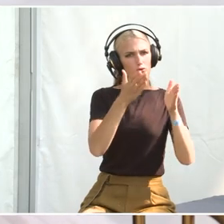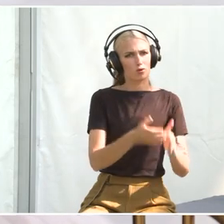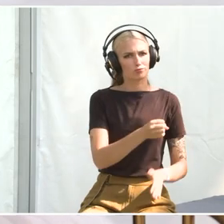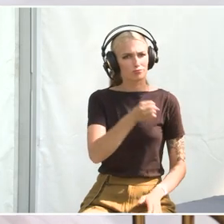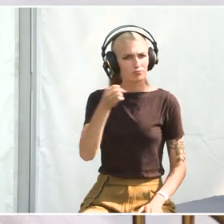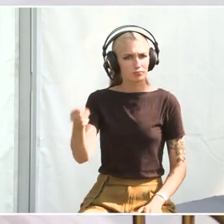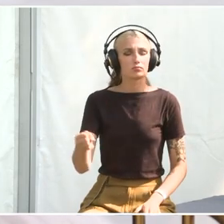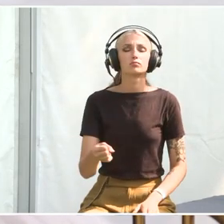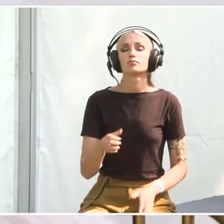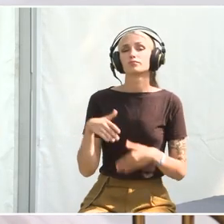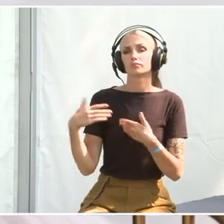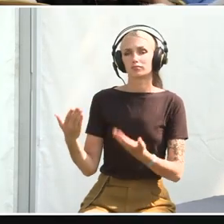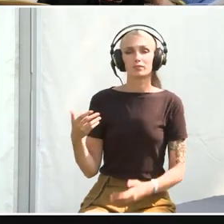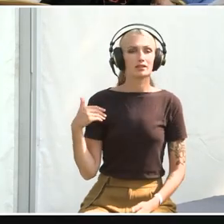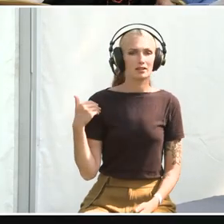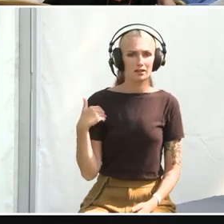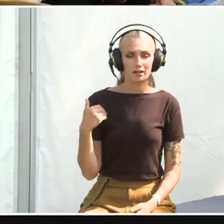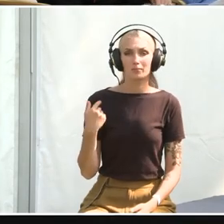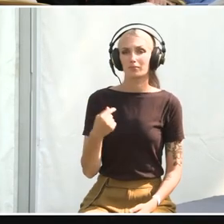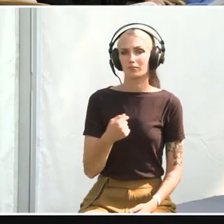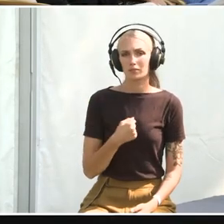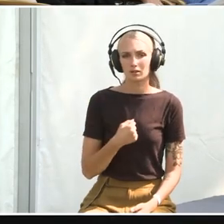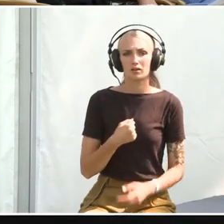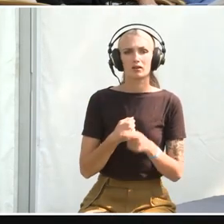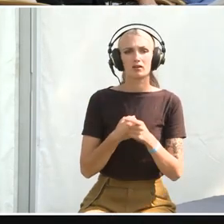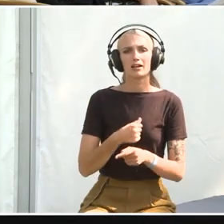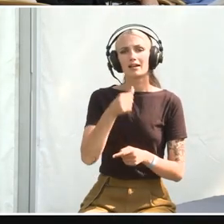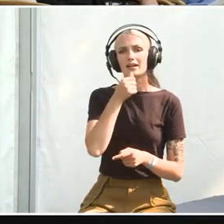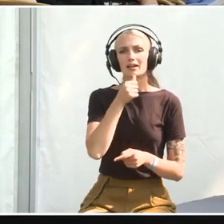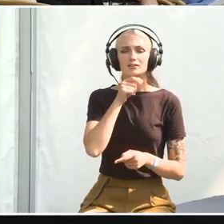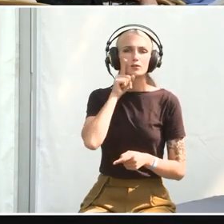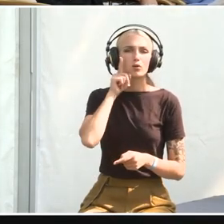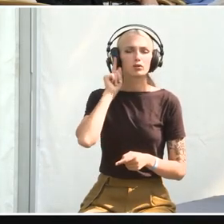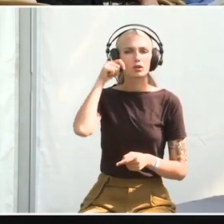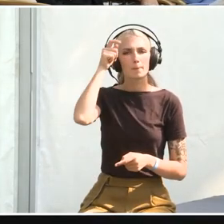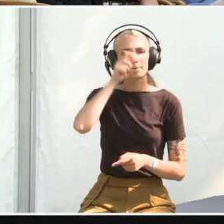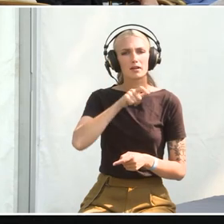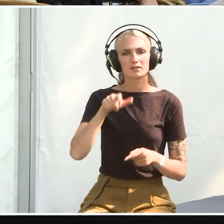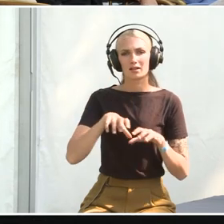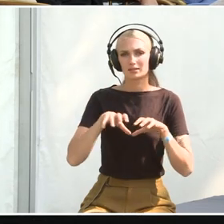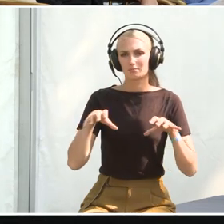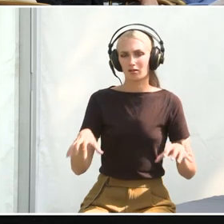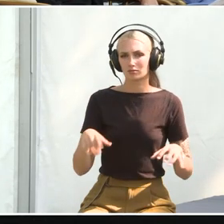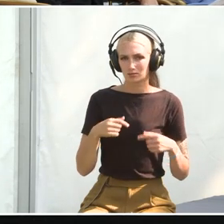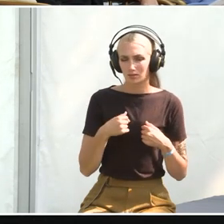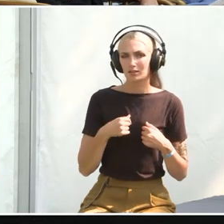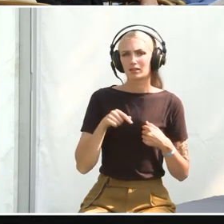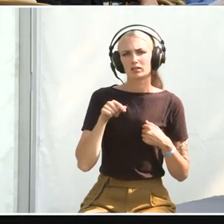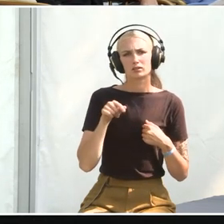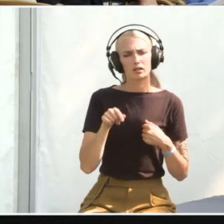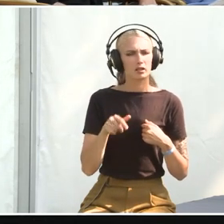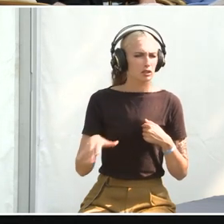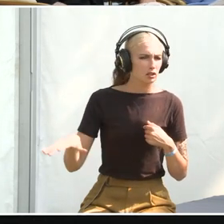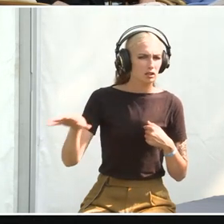Hi, everyone. I'm the chairperson of the Federation of Estonian Student Unions, which represents all the Estonian